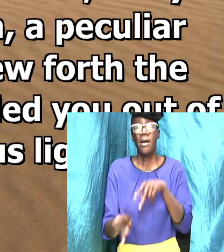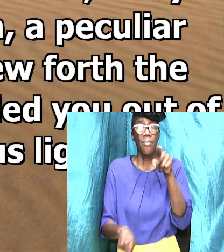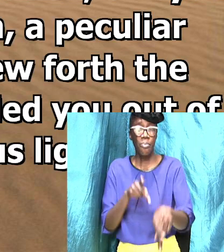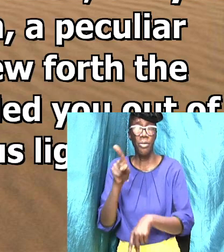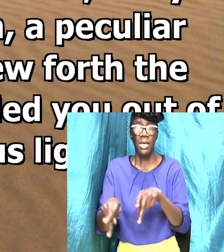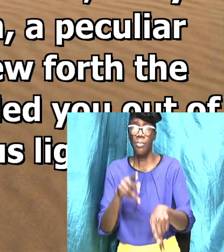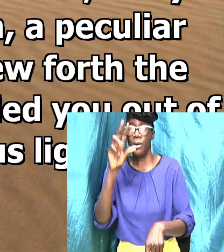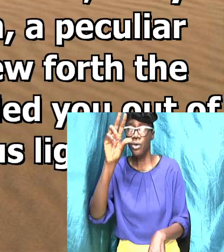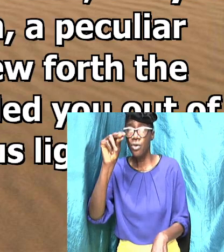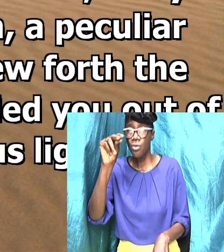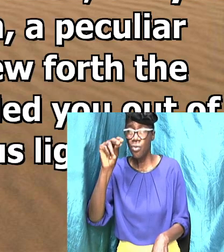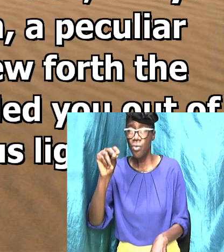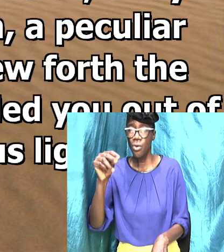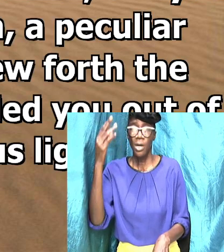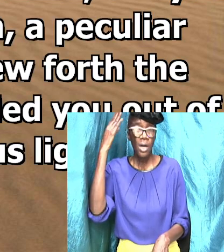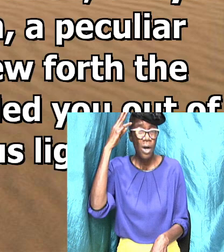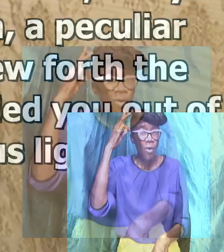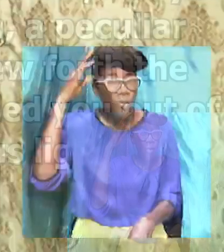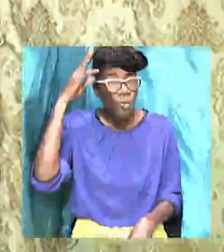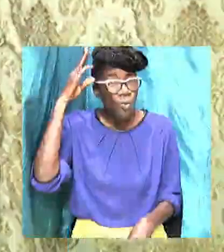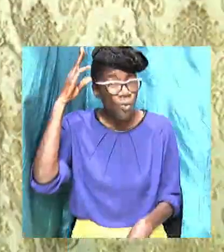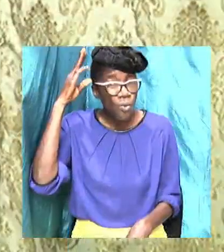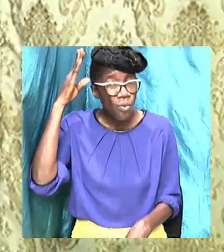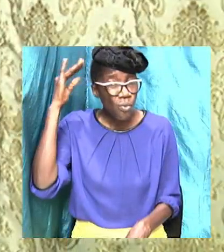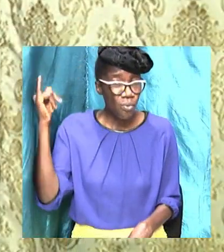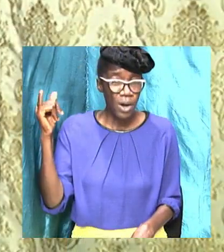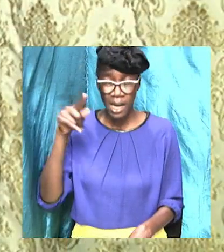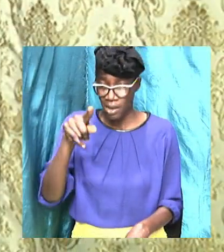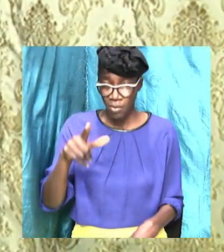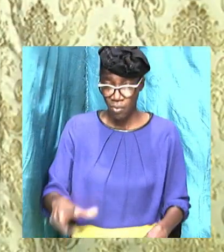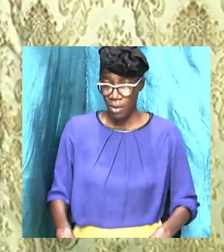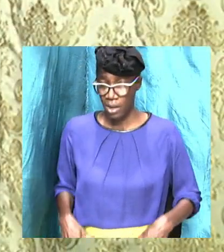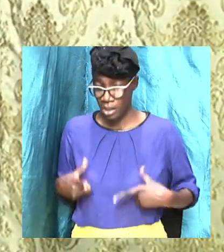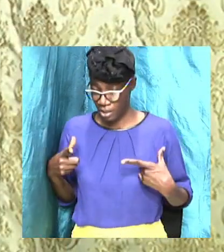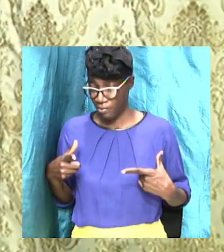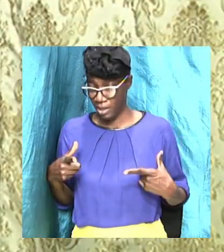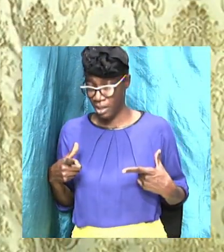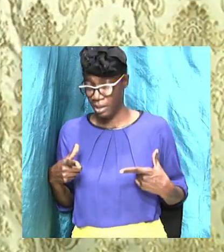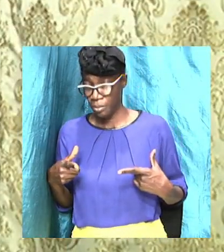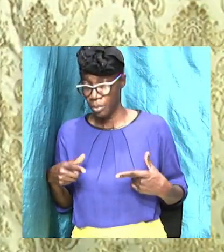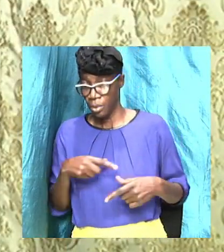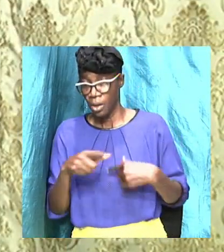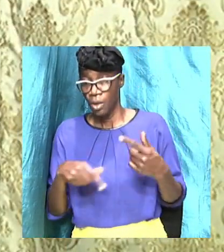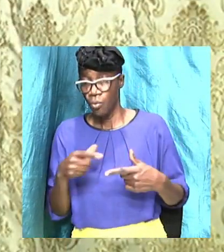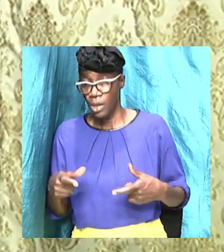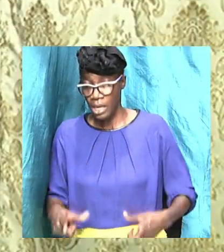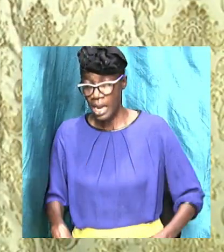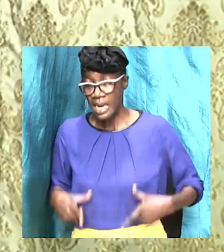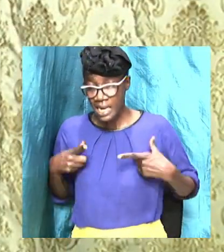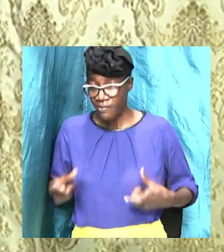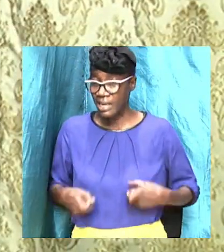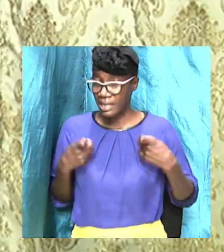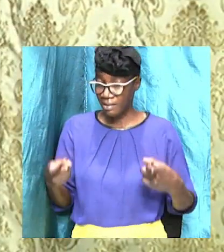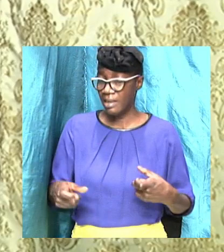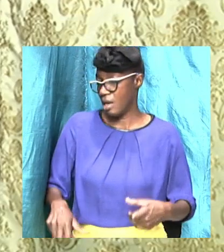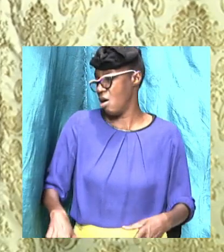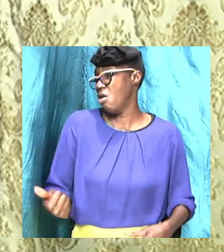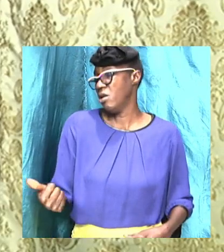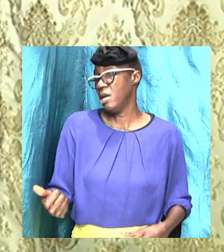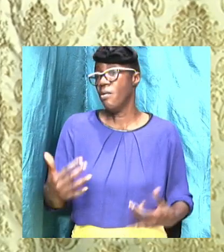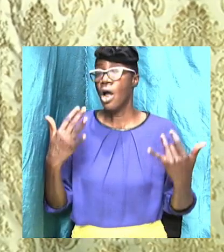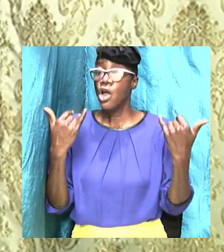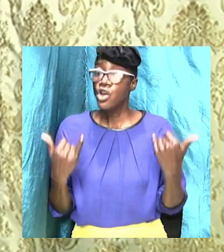more normal thing. So why is it, look here, it's only when you're living in a sin, you're a common, you know. Oh, glory to God. But no, we